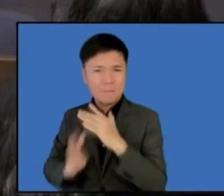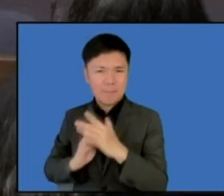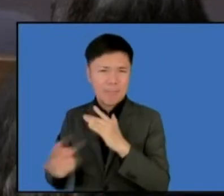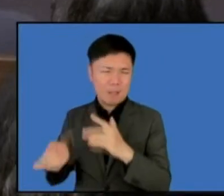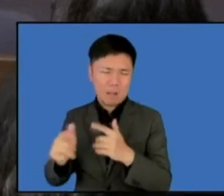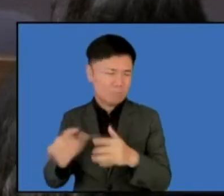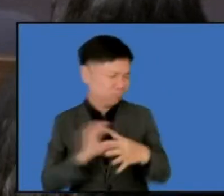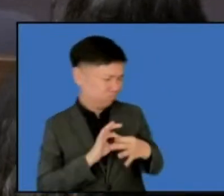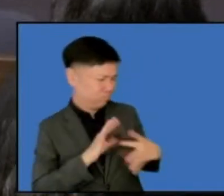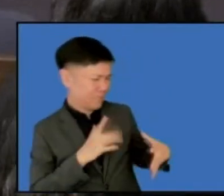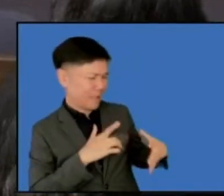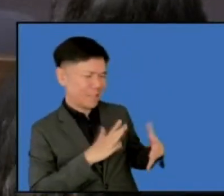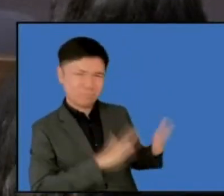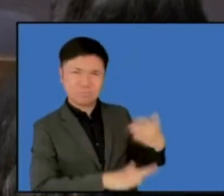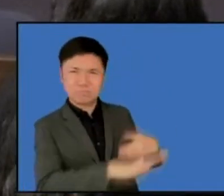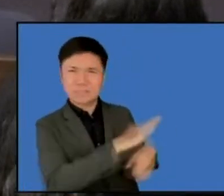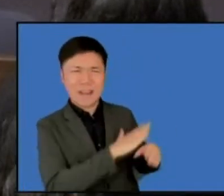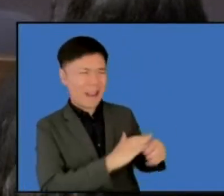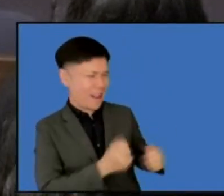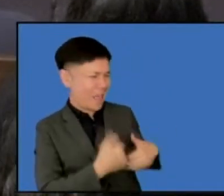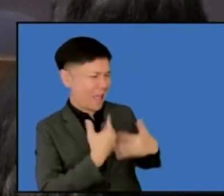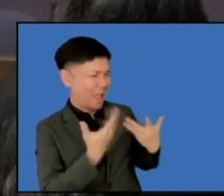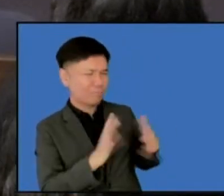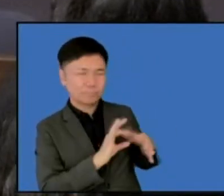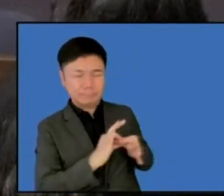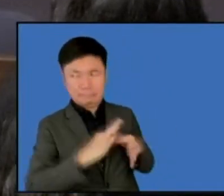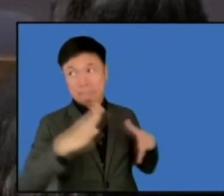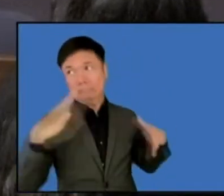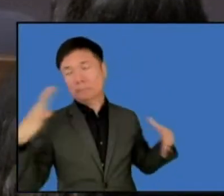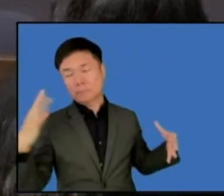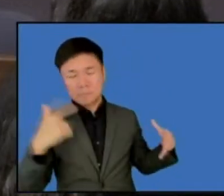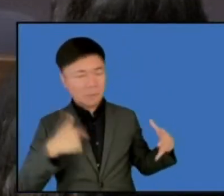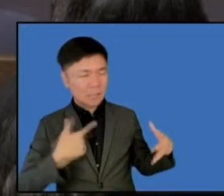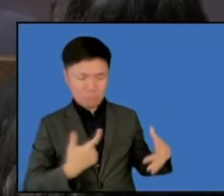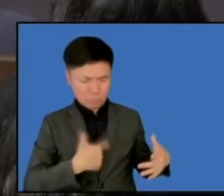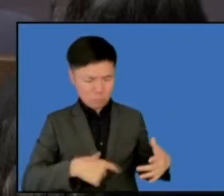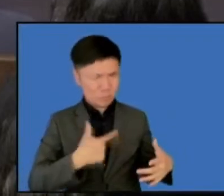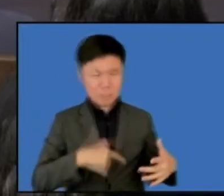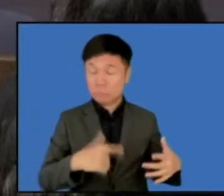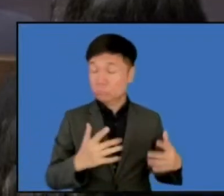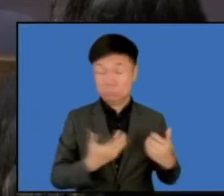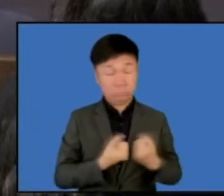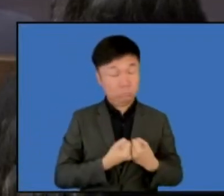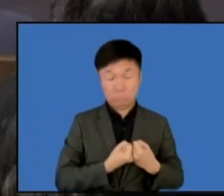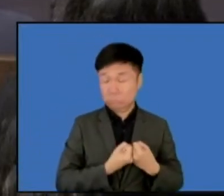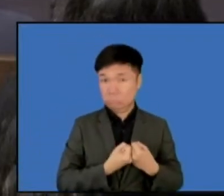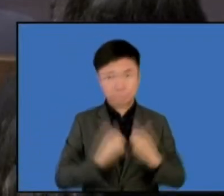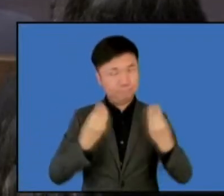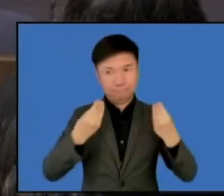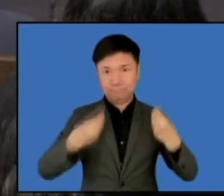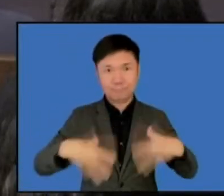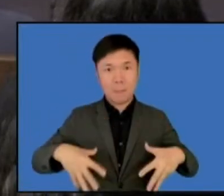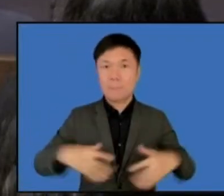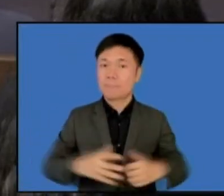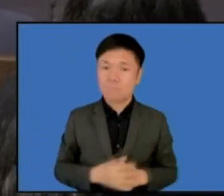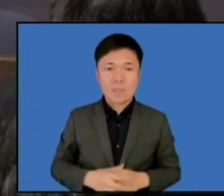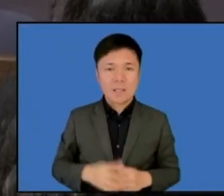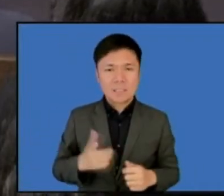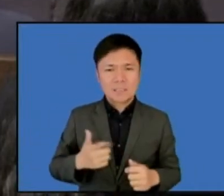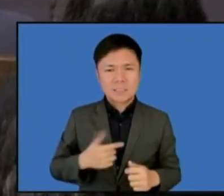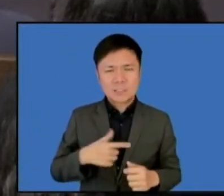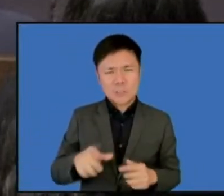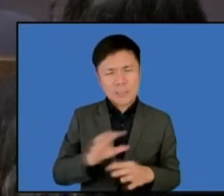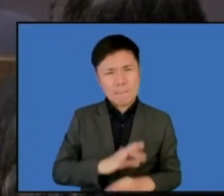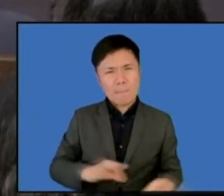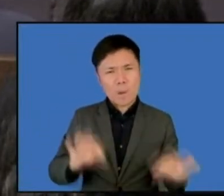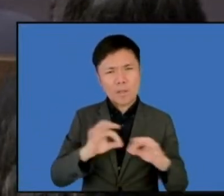indigenous peoples from their lands and community to which their identity is rooted in. Addressing the root cause of migration is important for indigenous